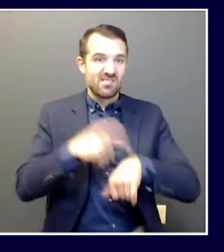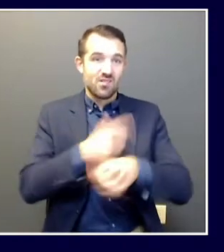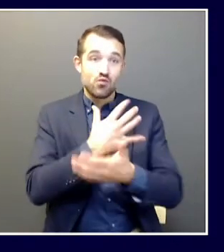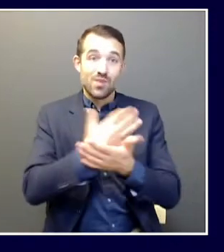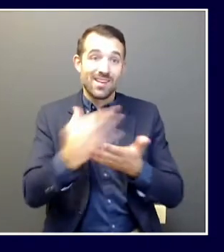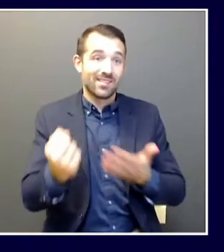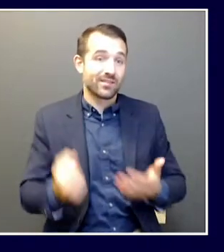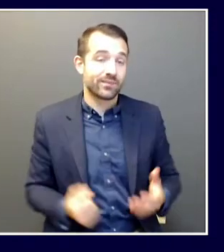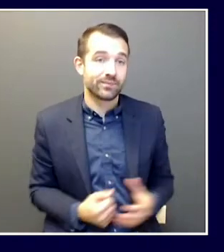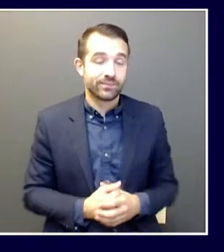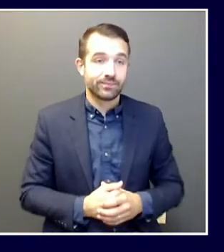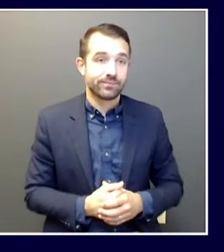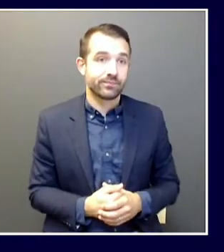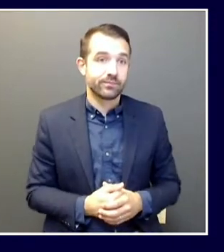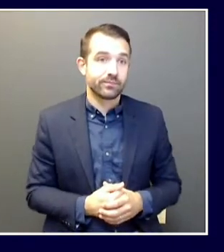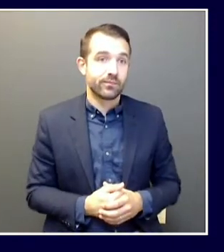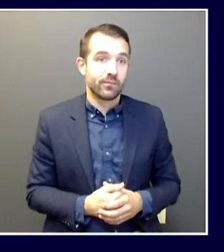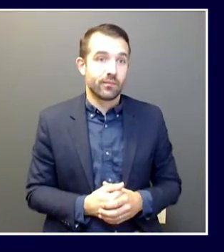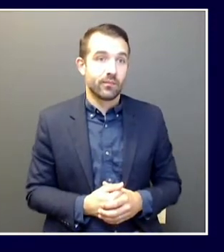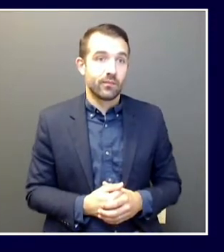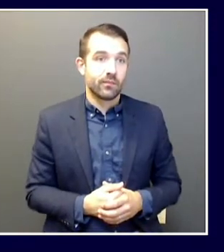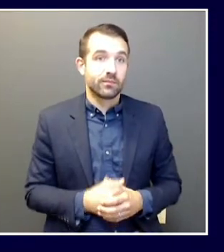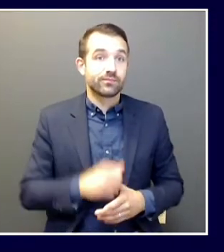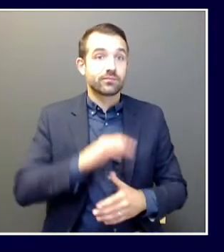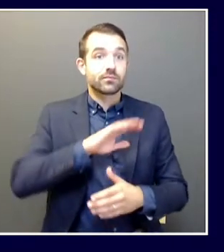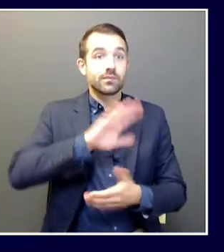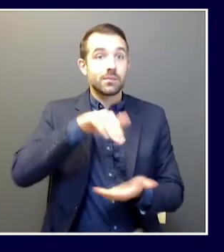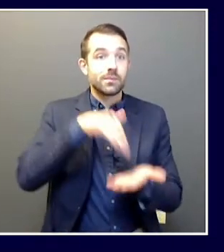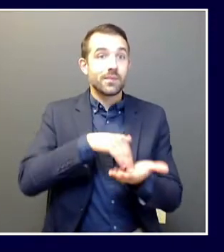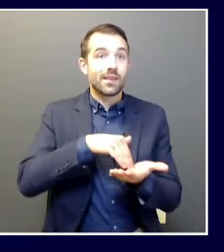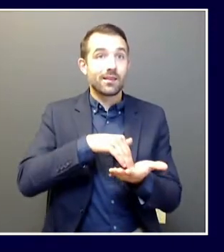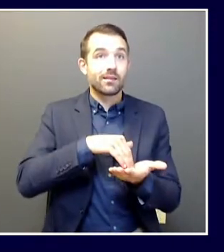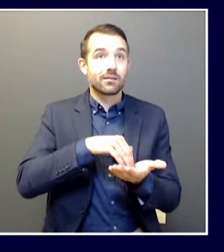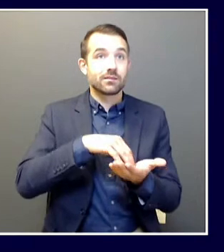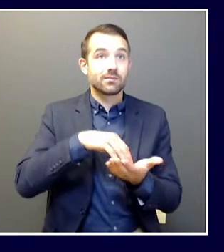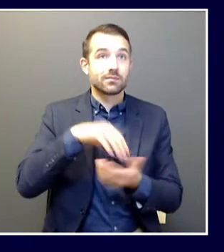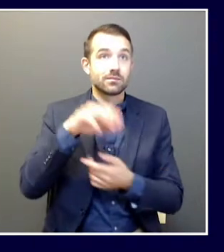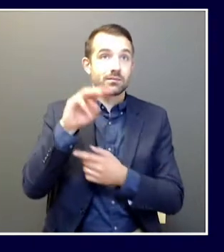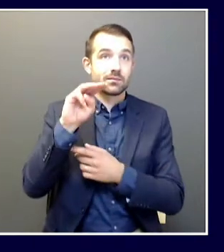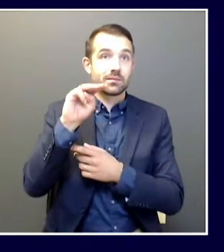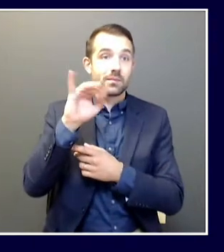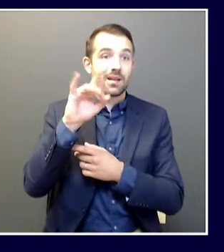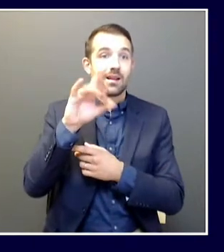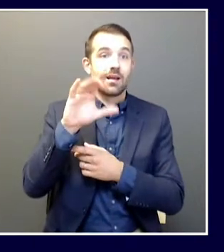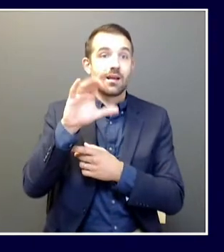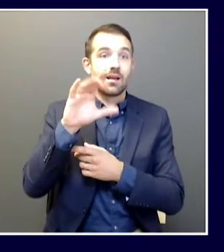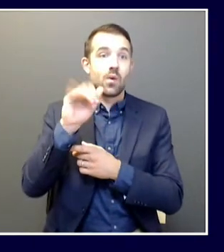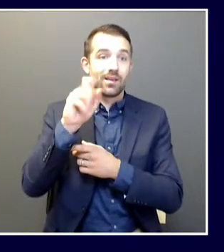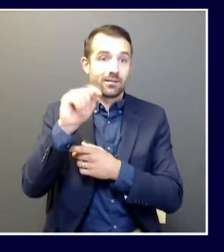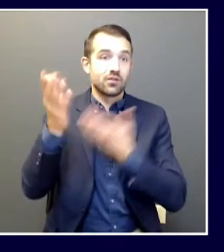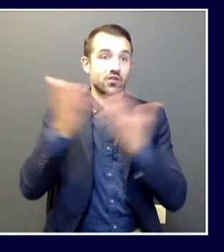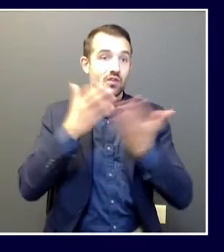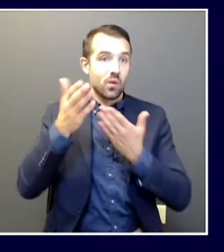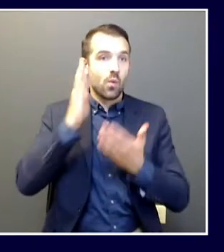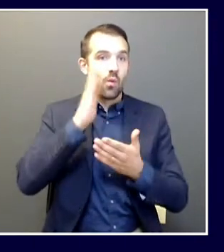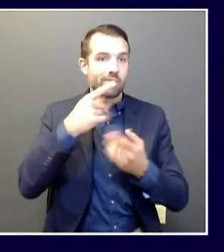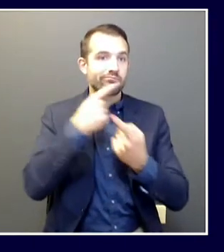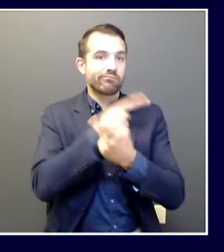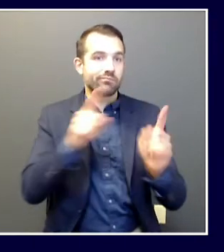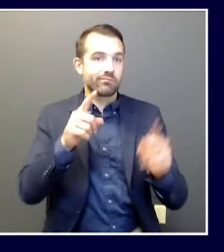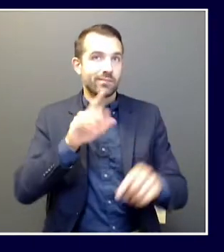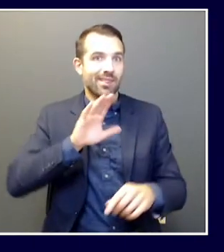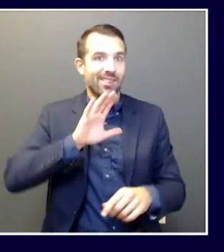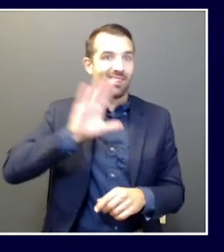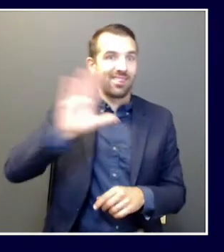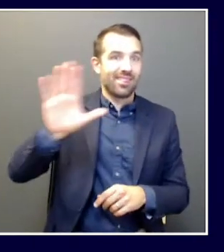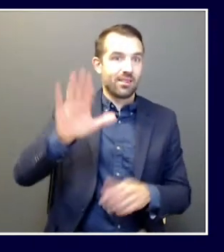Medicaid Services will be issuing its own rule in the coming days. We expect it'll be similar to the rule that we have, but with